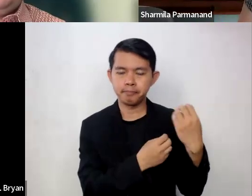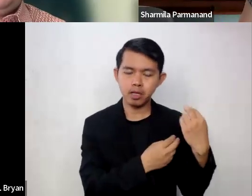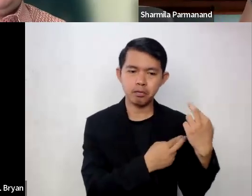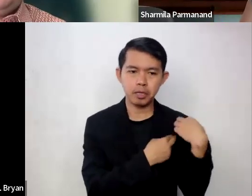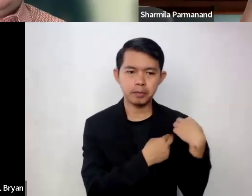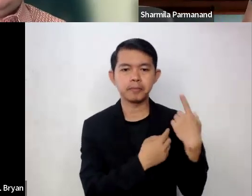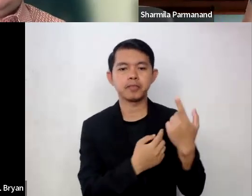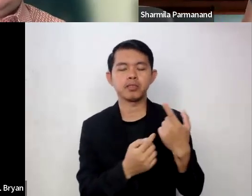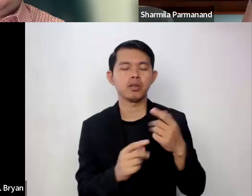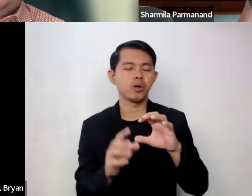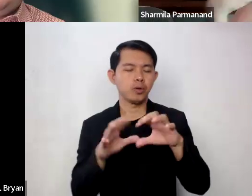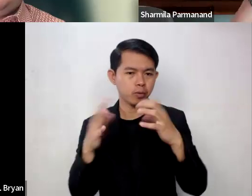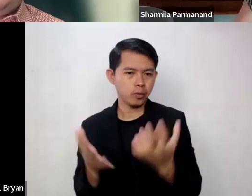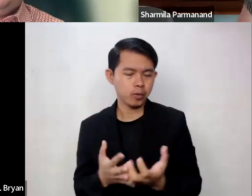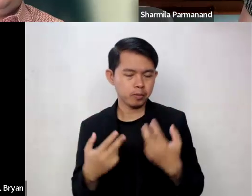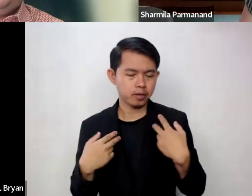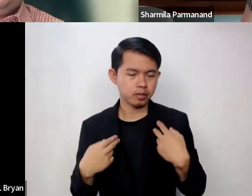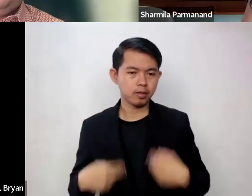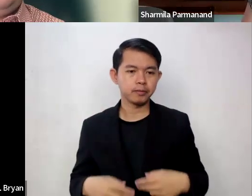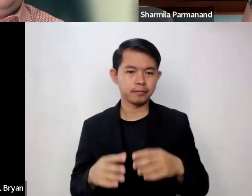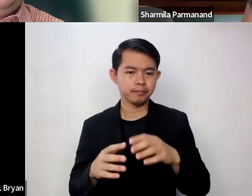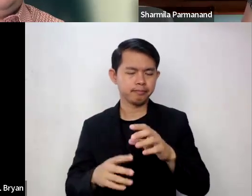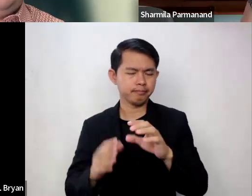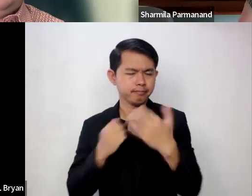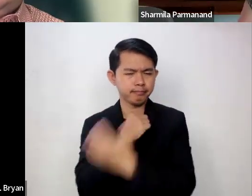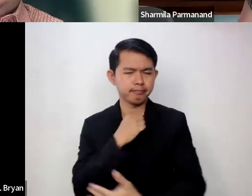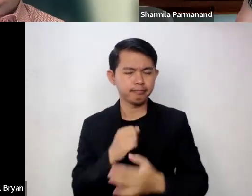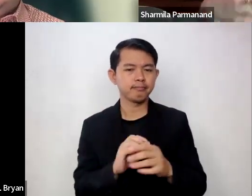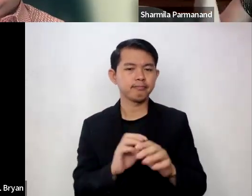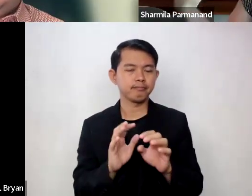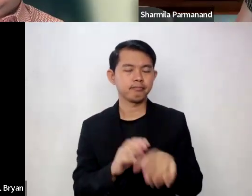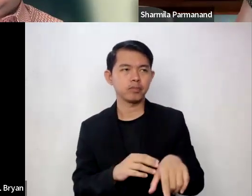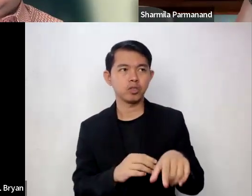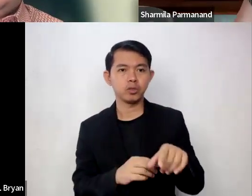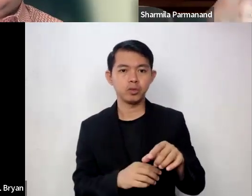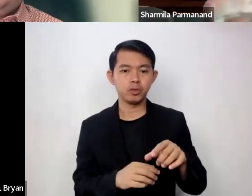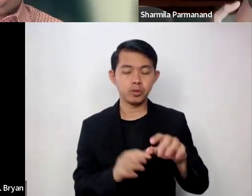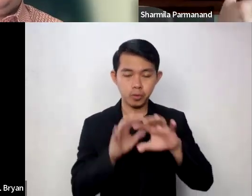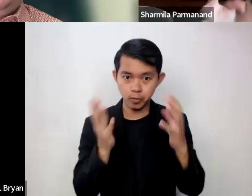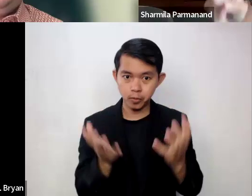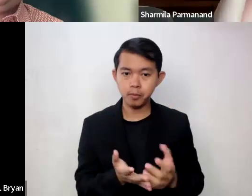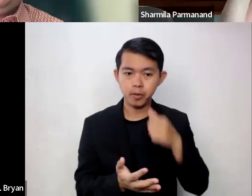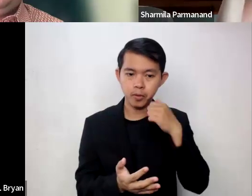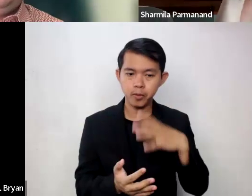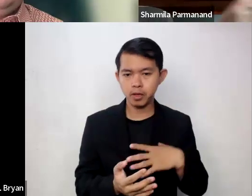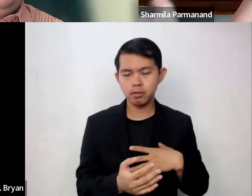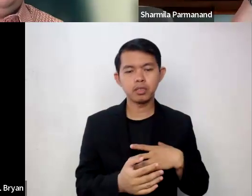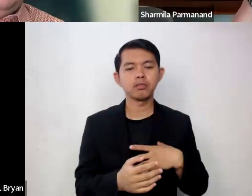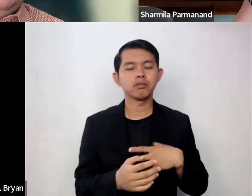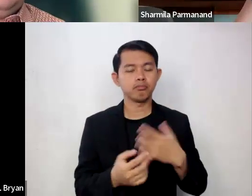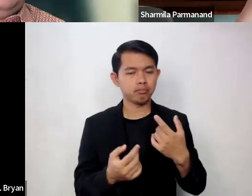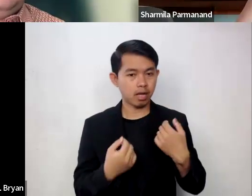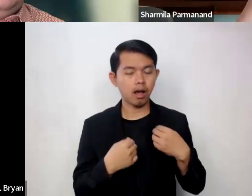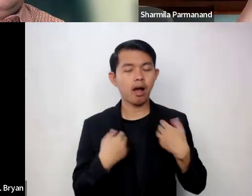global South countries. Like, we cannot blame global South women for climate change because they have quote unquote more kids